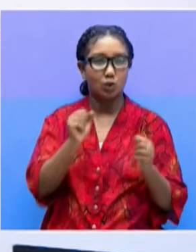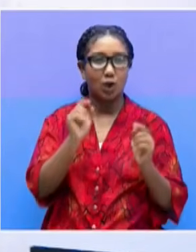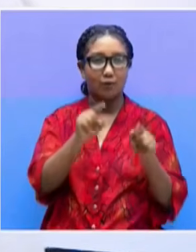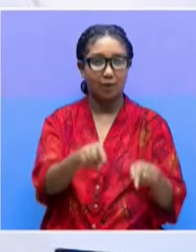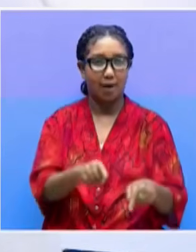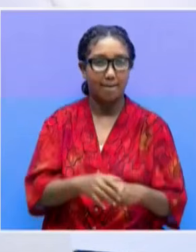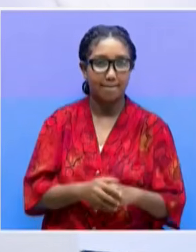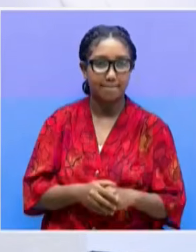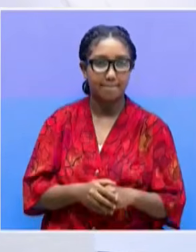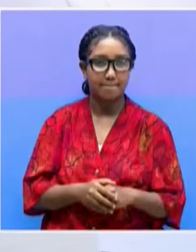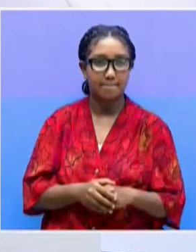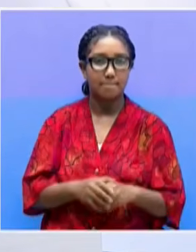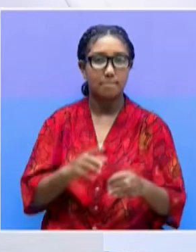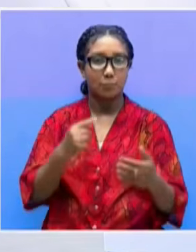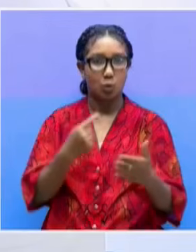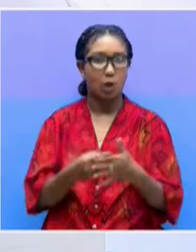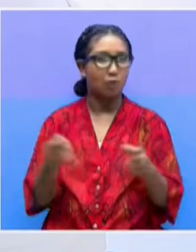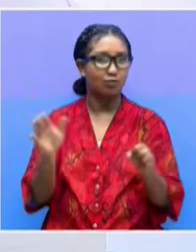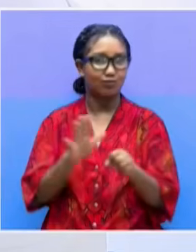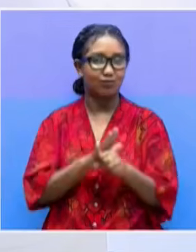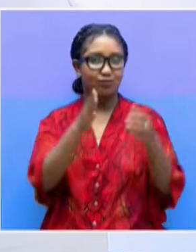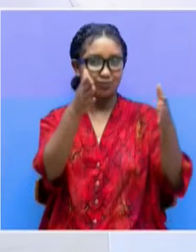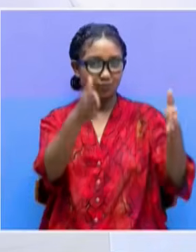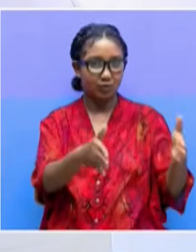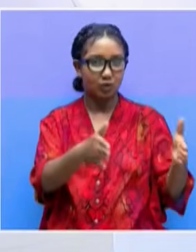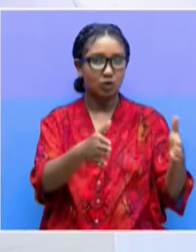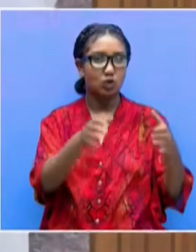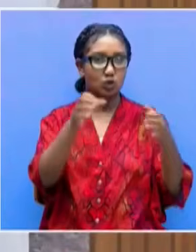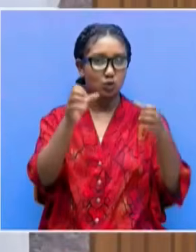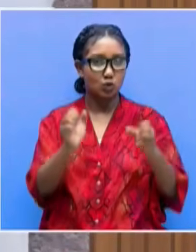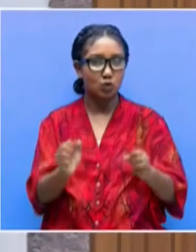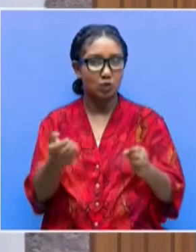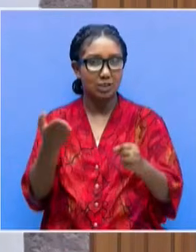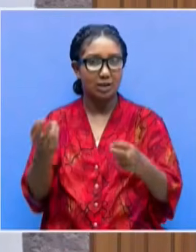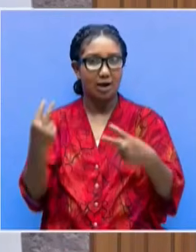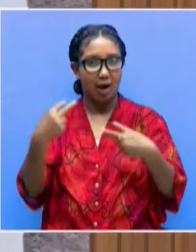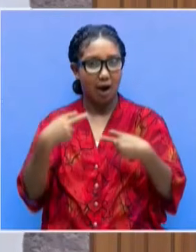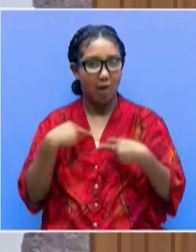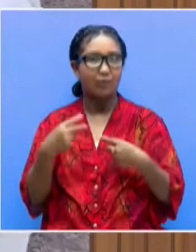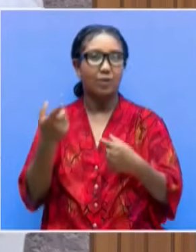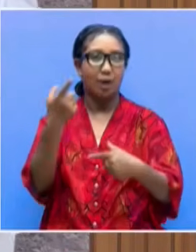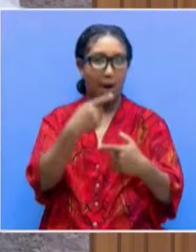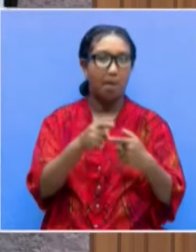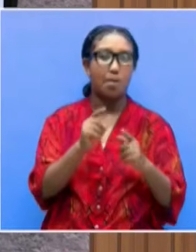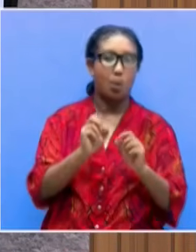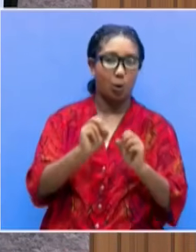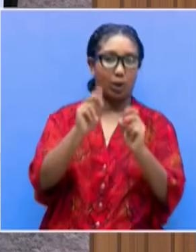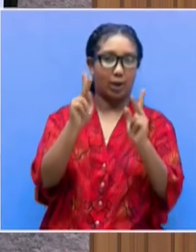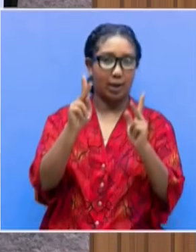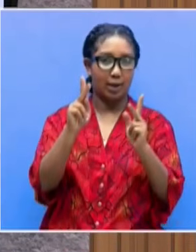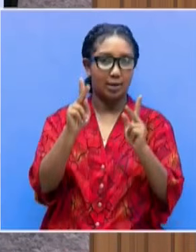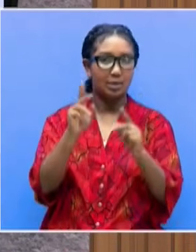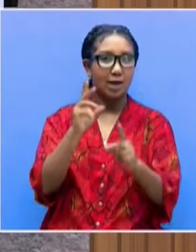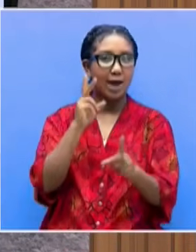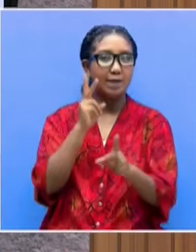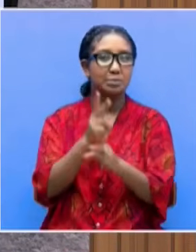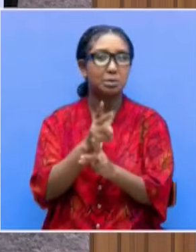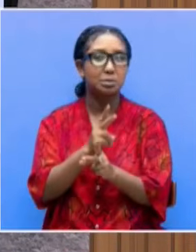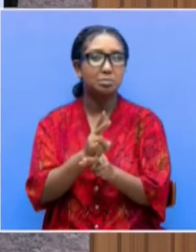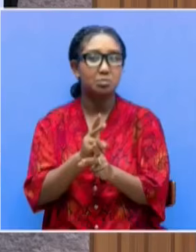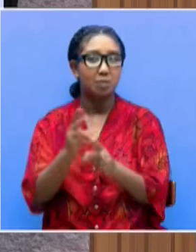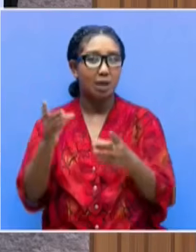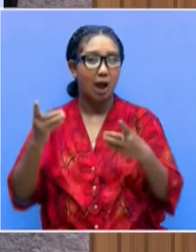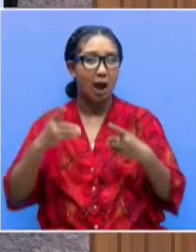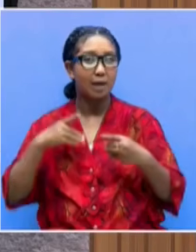come. This one is complete. Could have come. So, we are expected to make what?